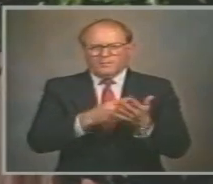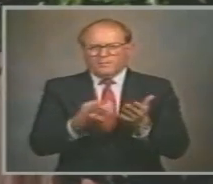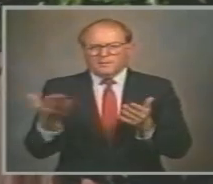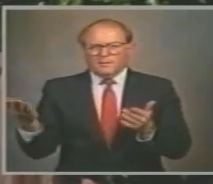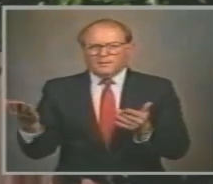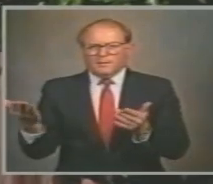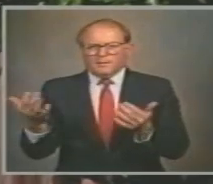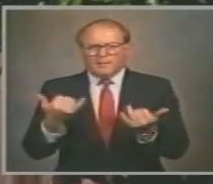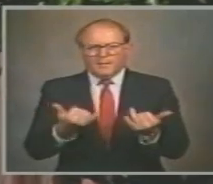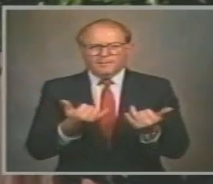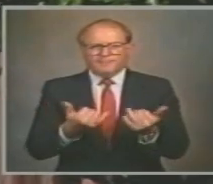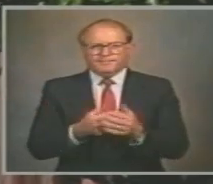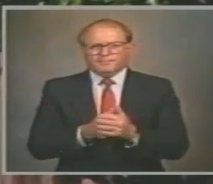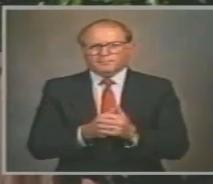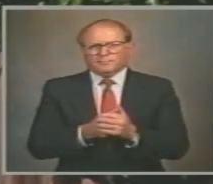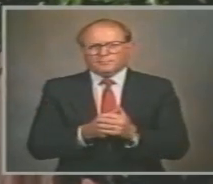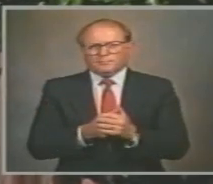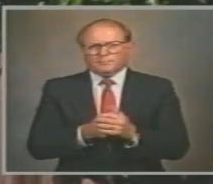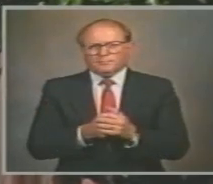now. All right?